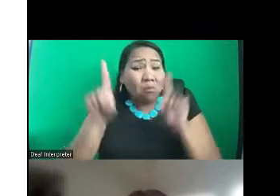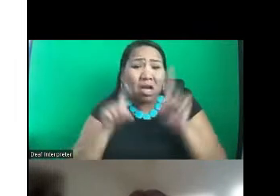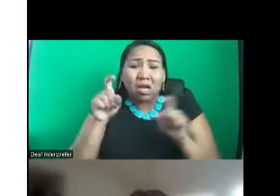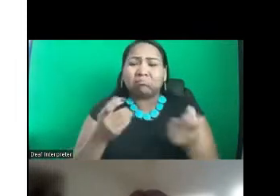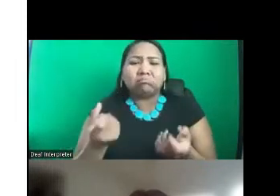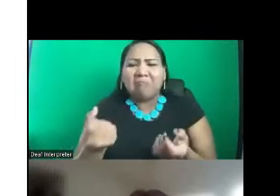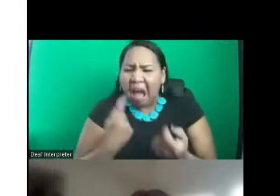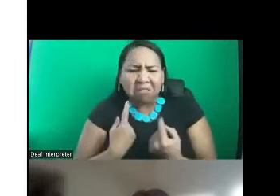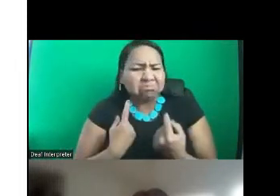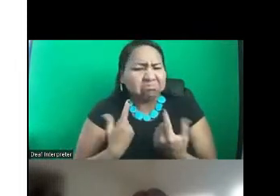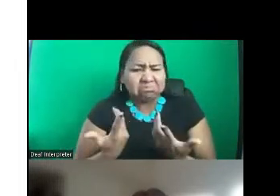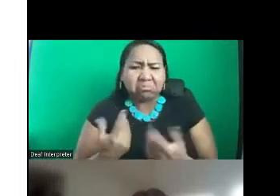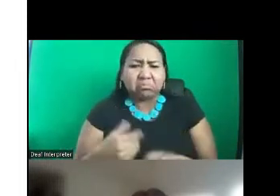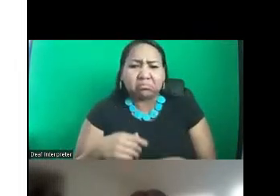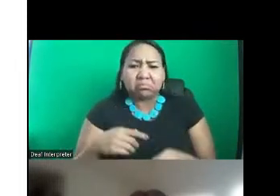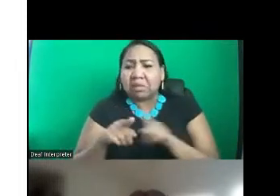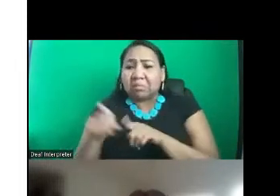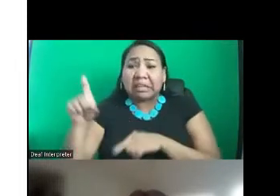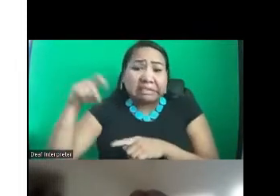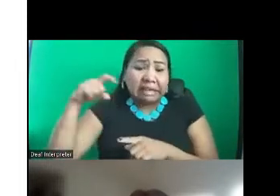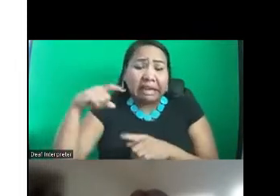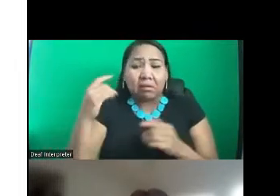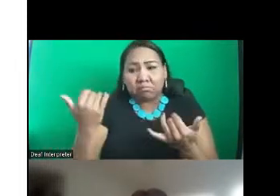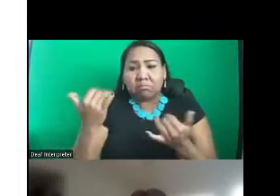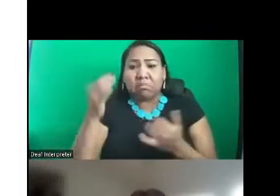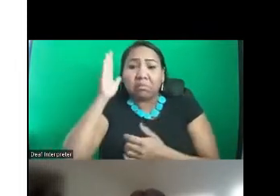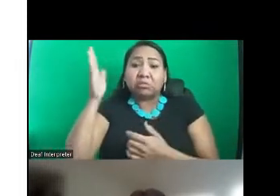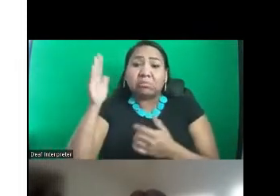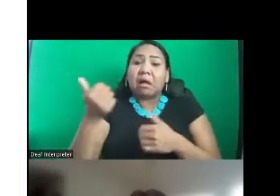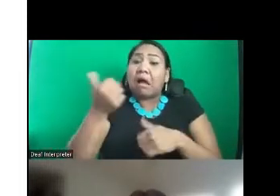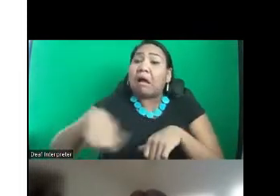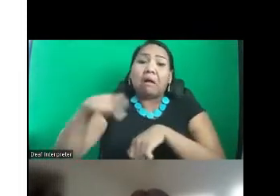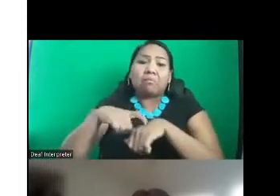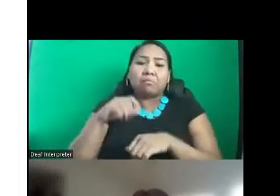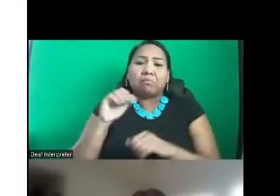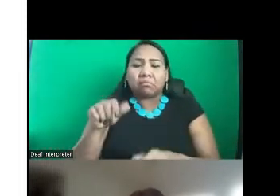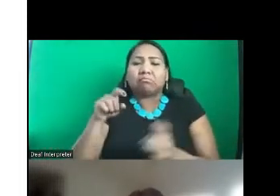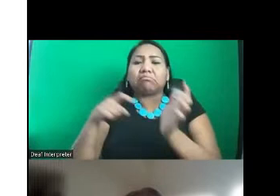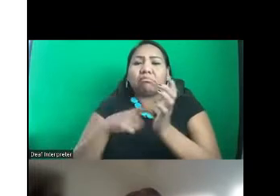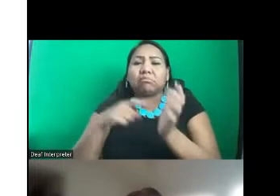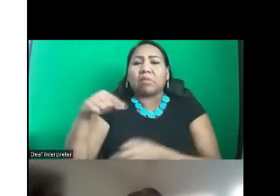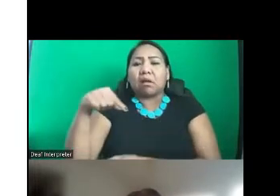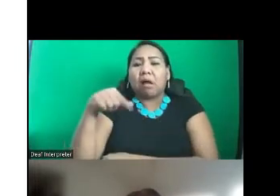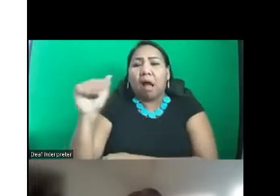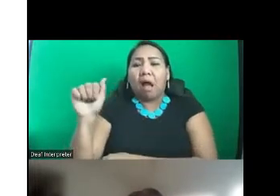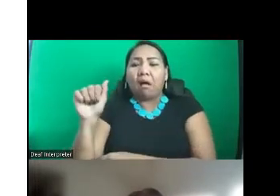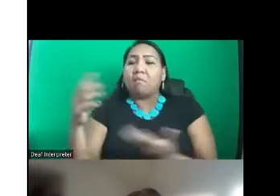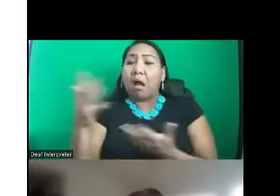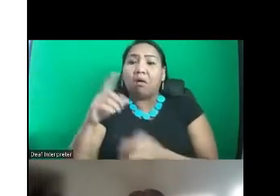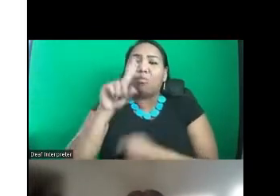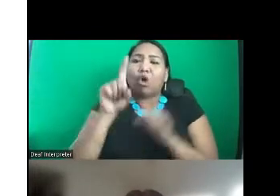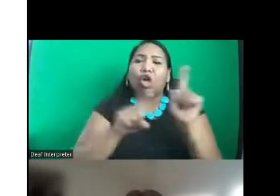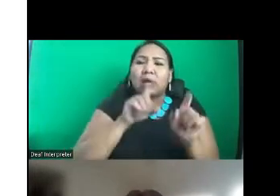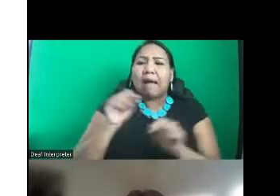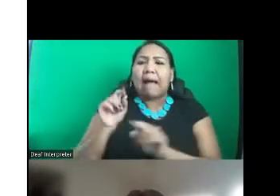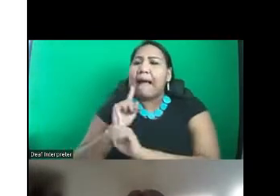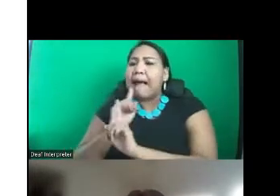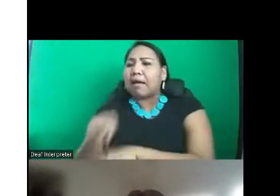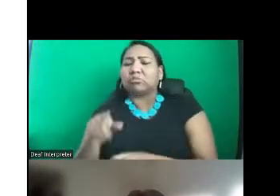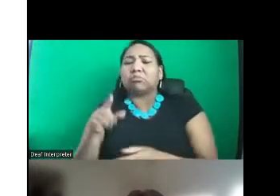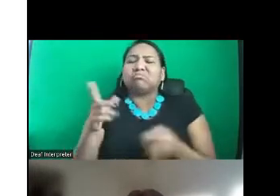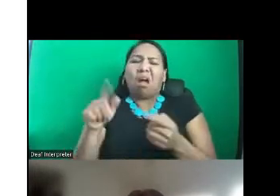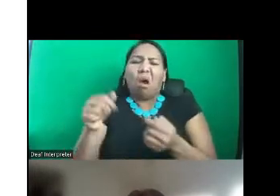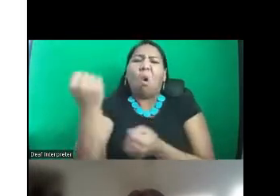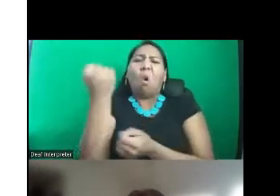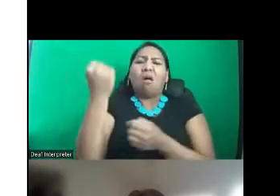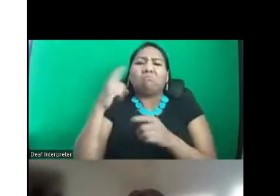today. And at any point, you can click the Q&A button that should be there either at the bottom or the top of your screen.